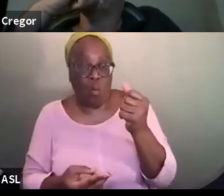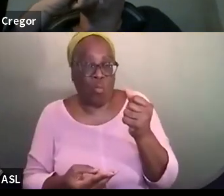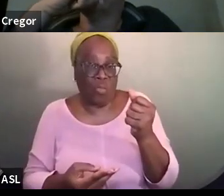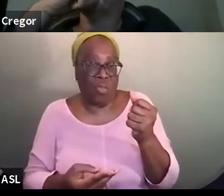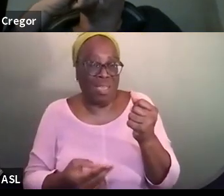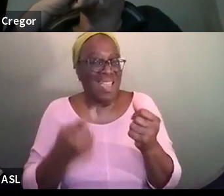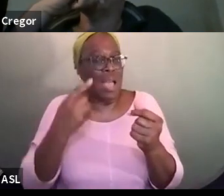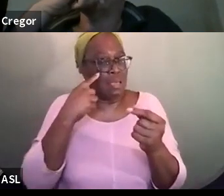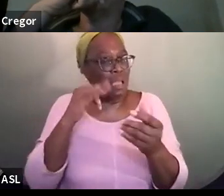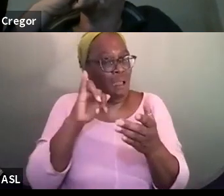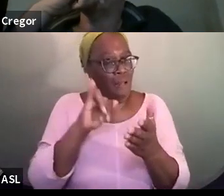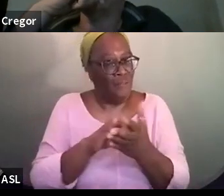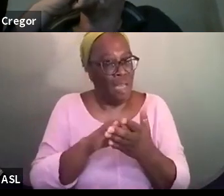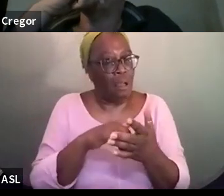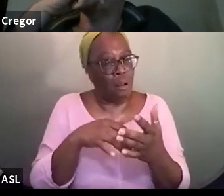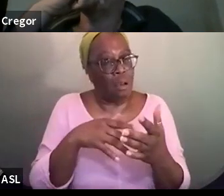I think that would be